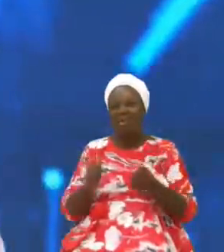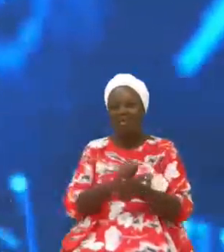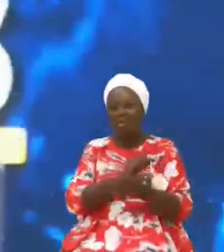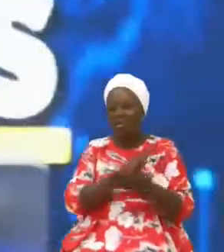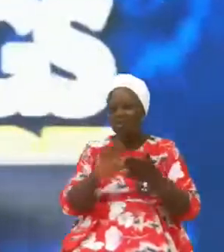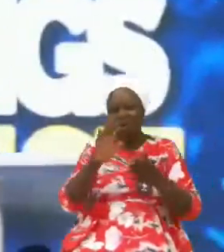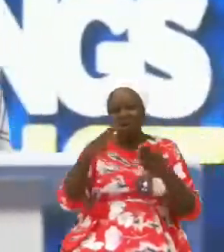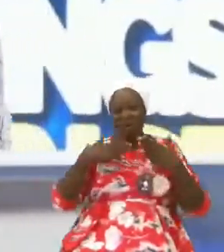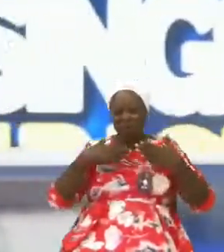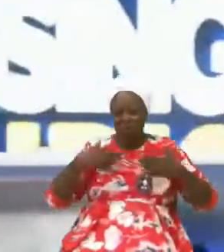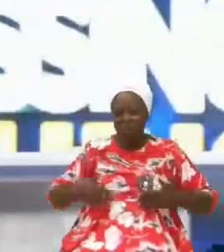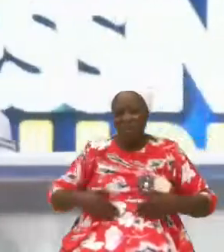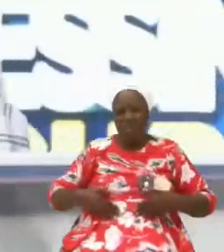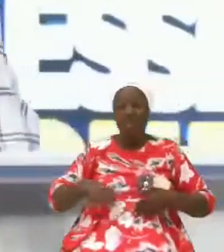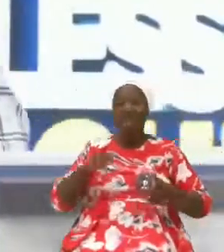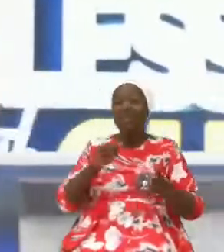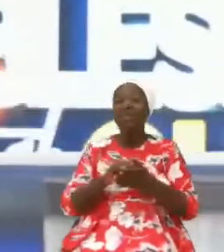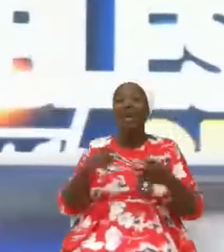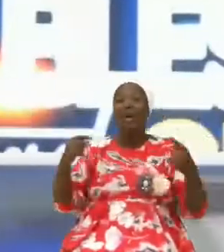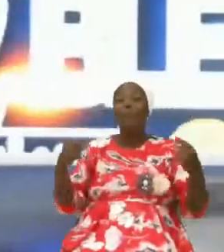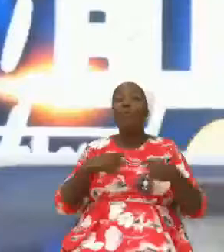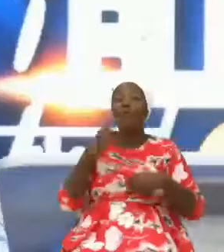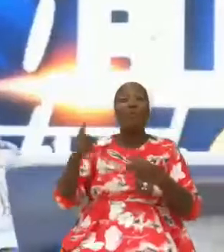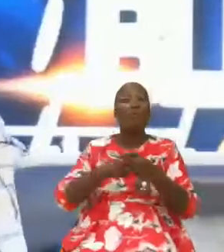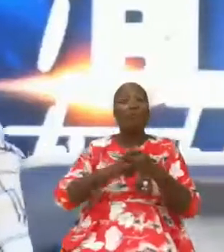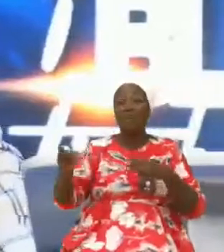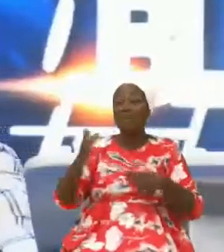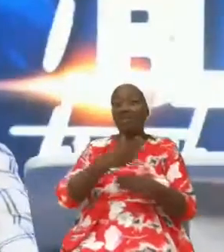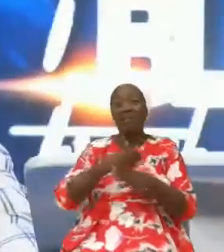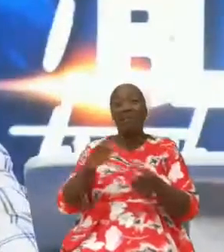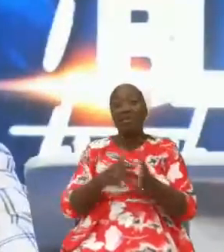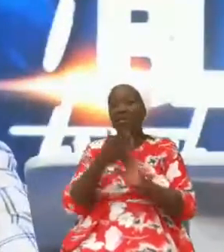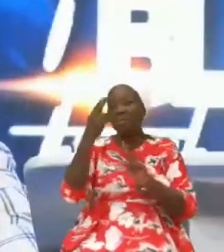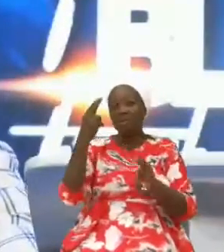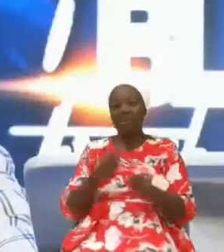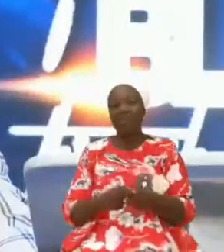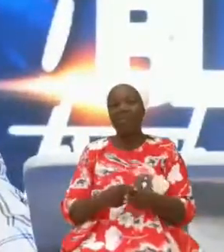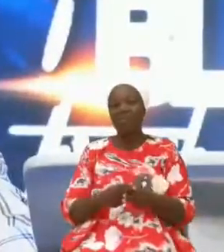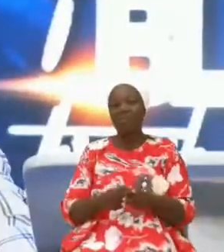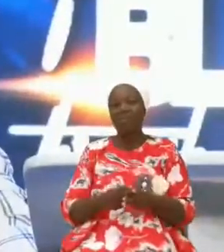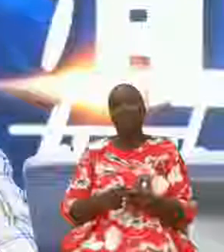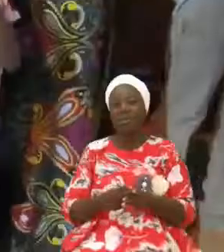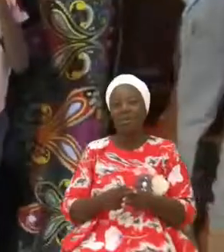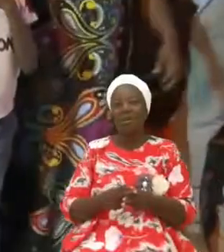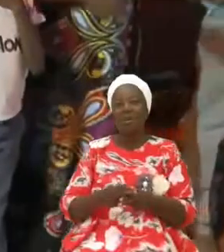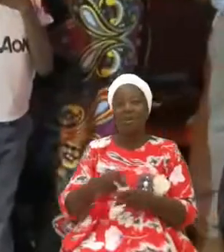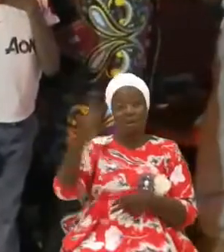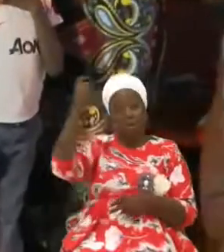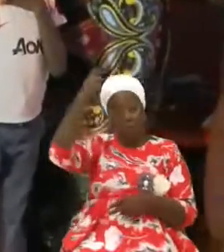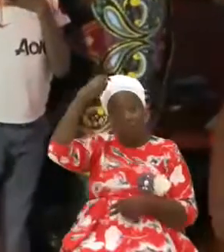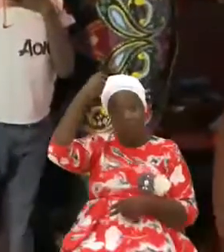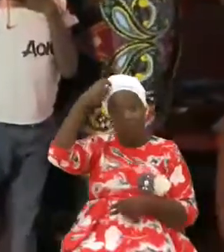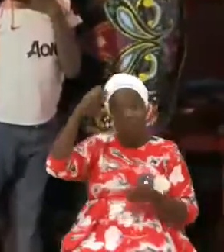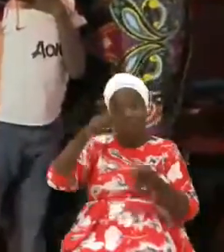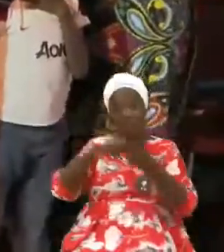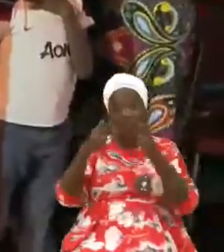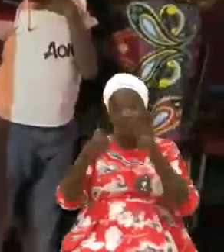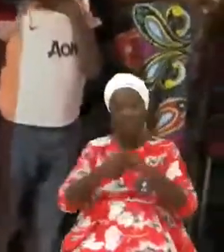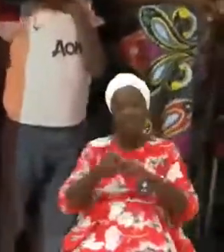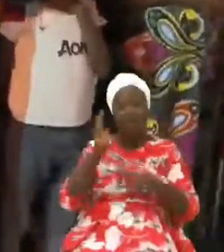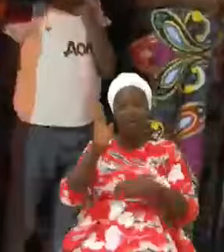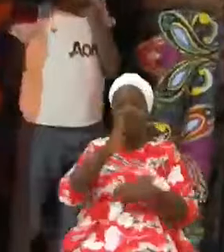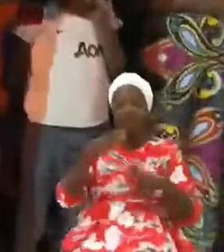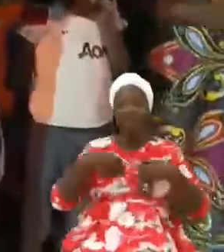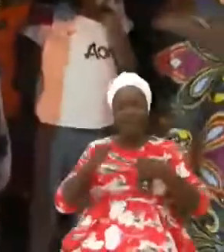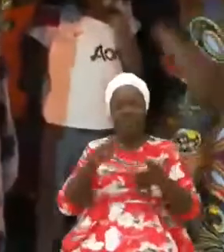pain, destroy your body. That pain will vanish away.